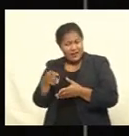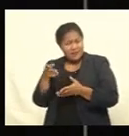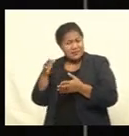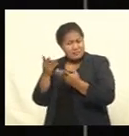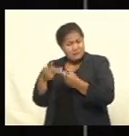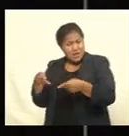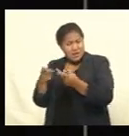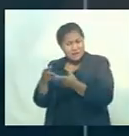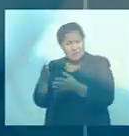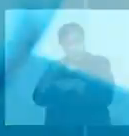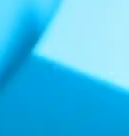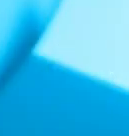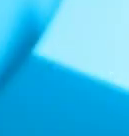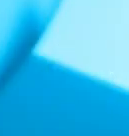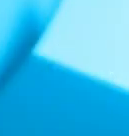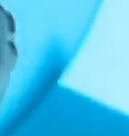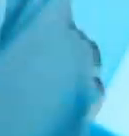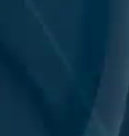to change.